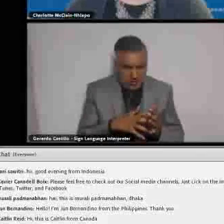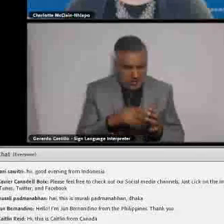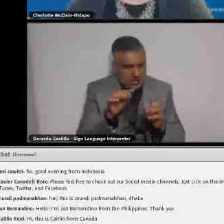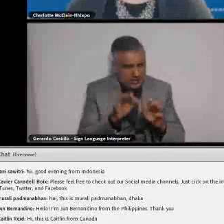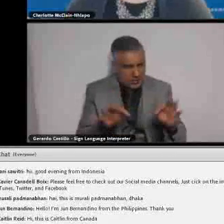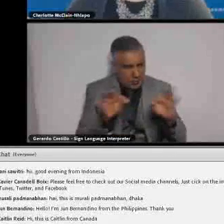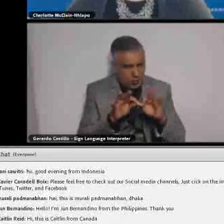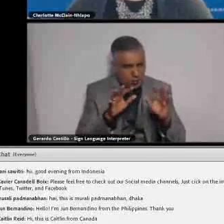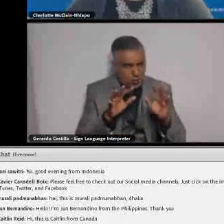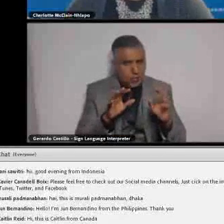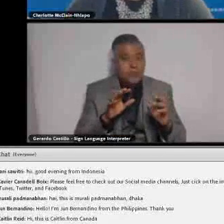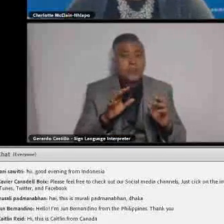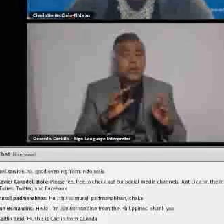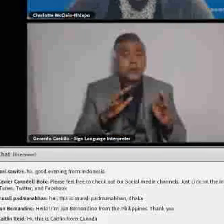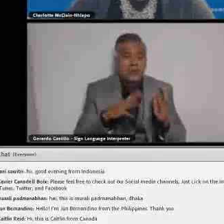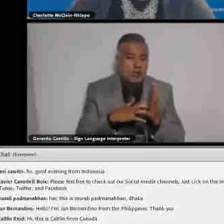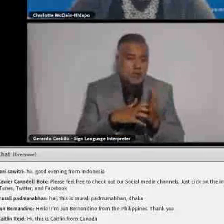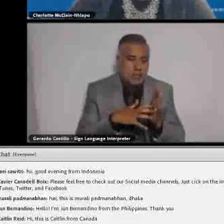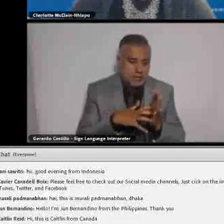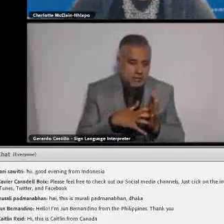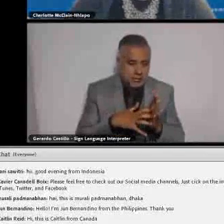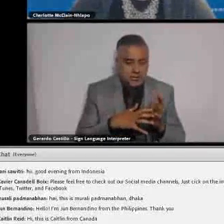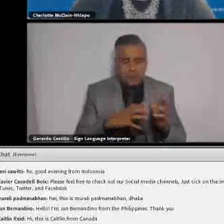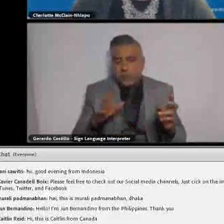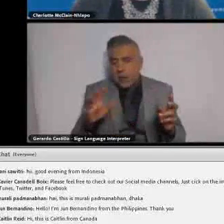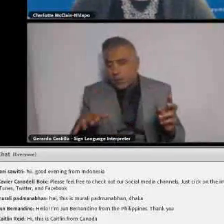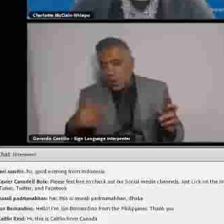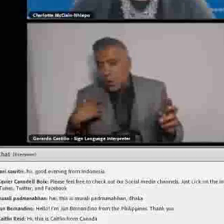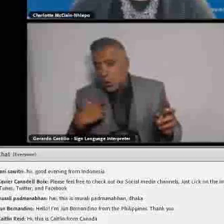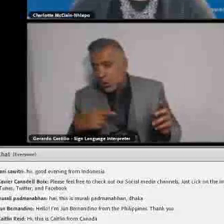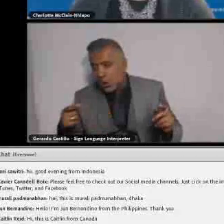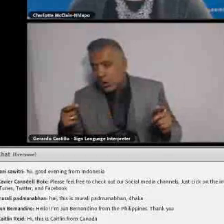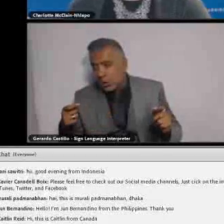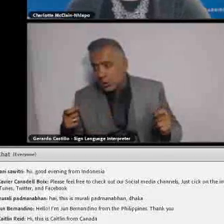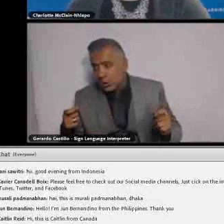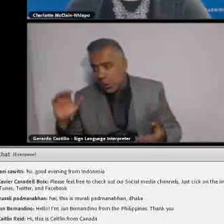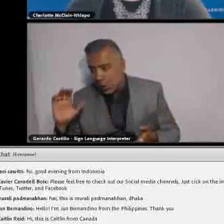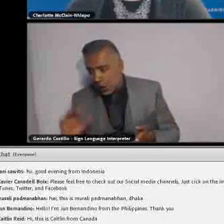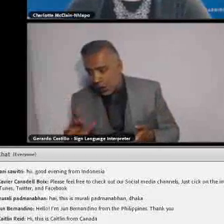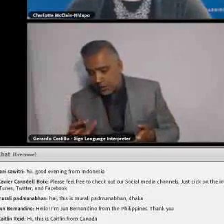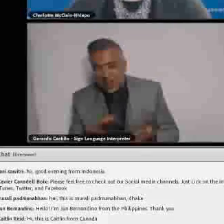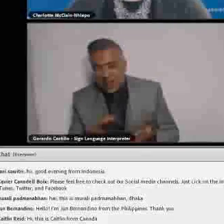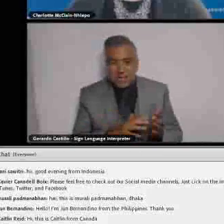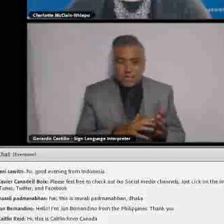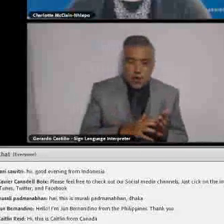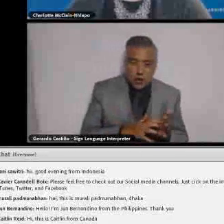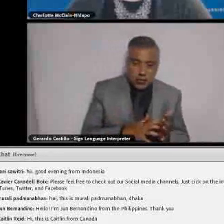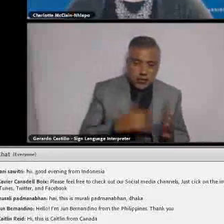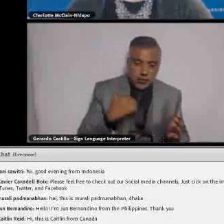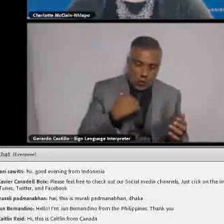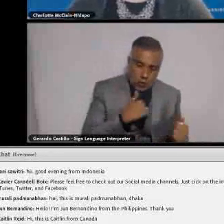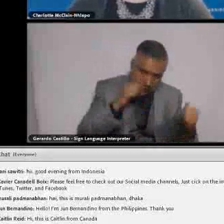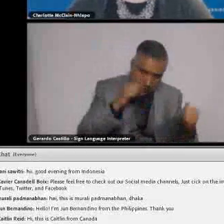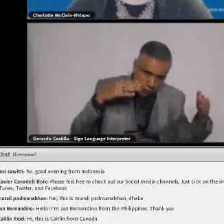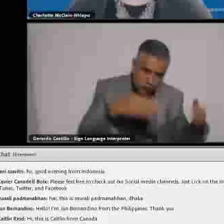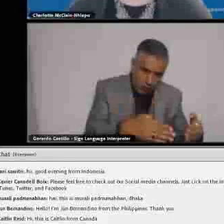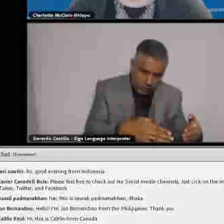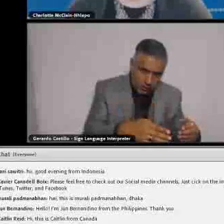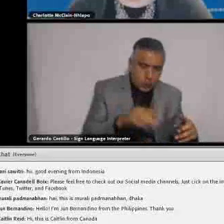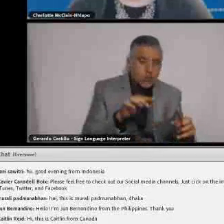The hazard is the part that we can control much less. The vulnerability is the part that we can address. So starting with that is